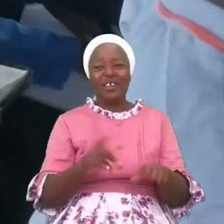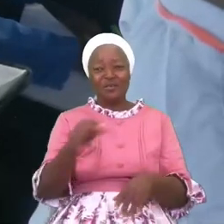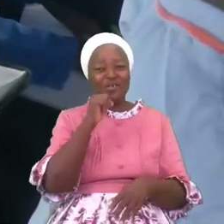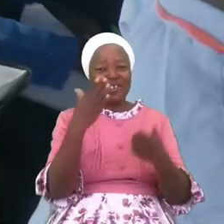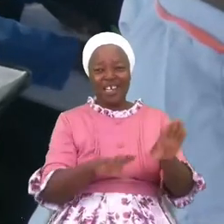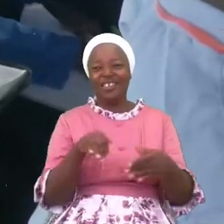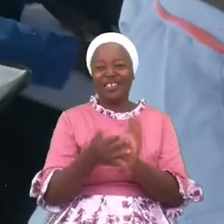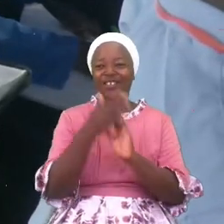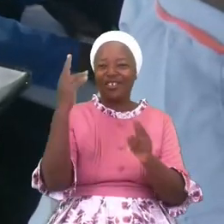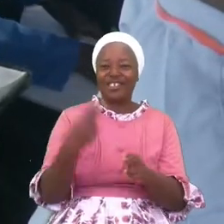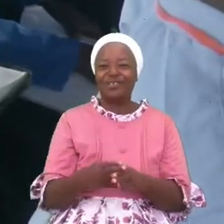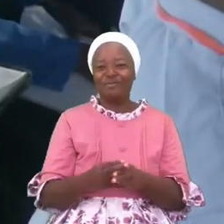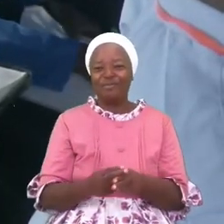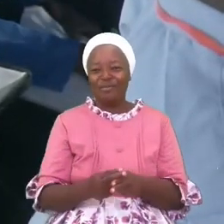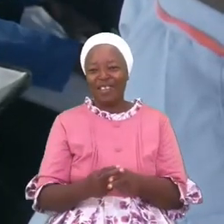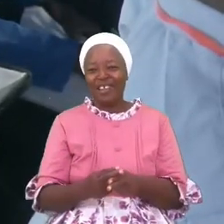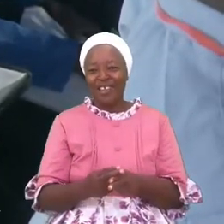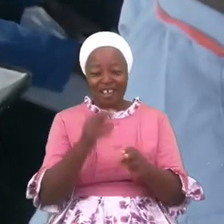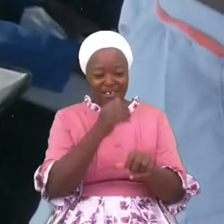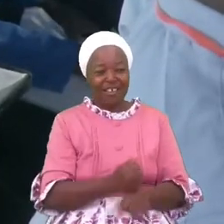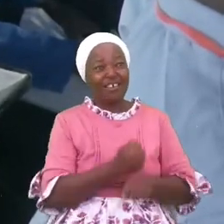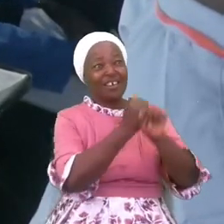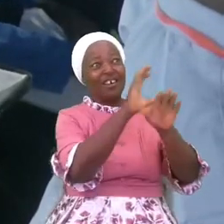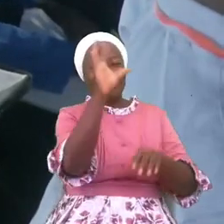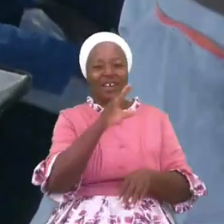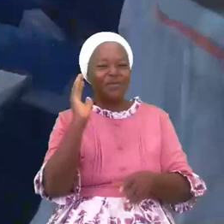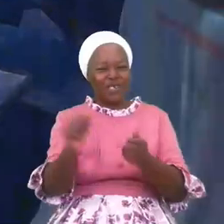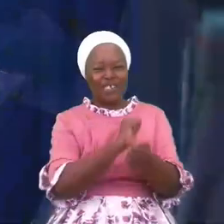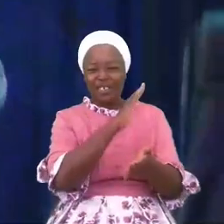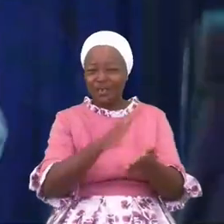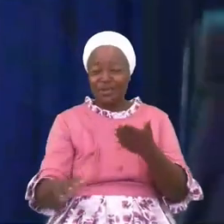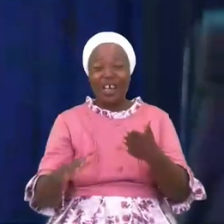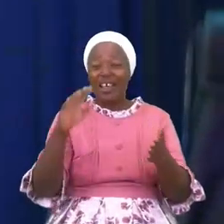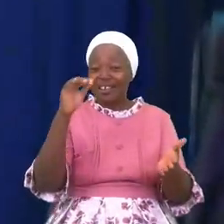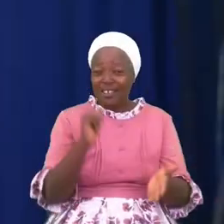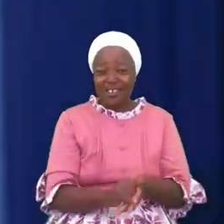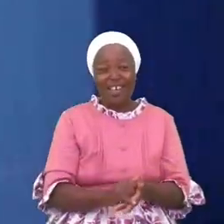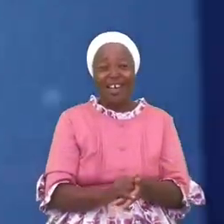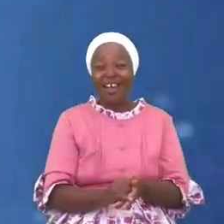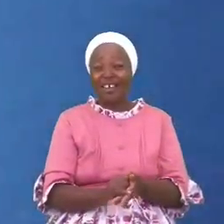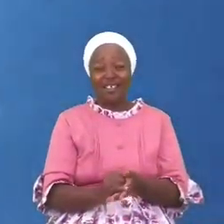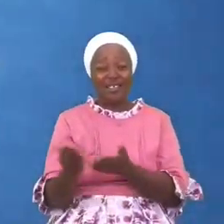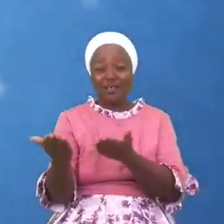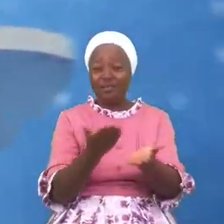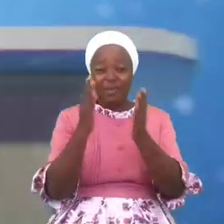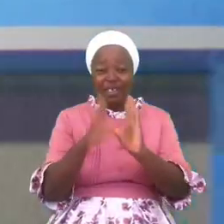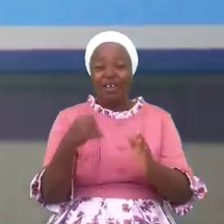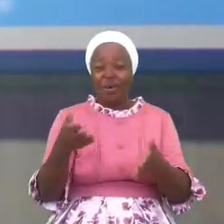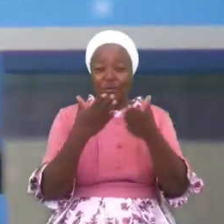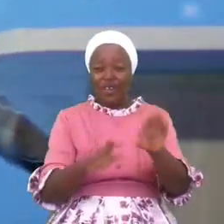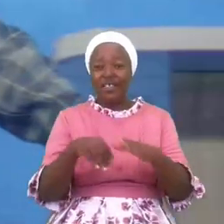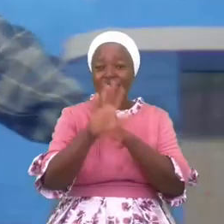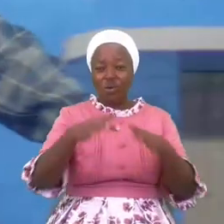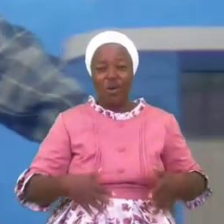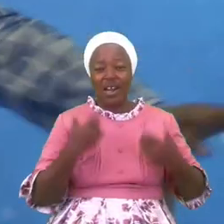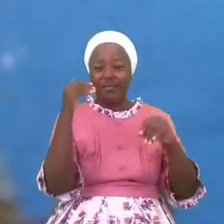will destroy that messenger of death in your life in Jesus' name, who has